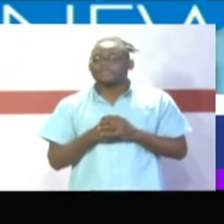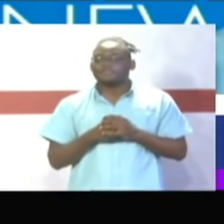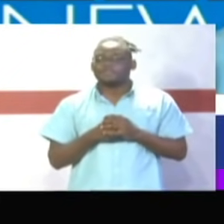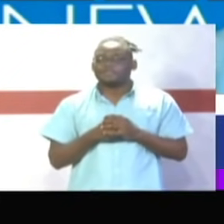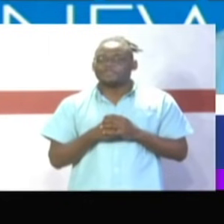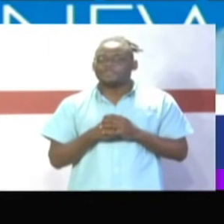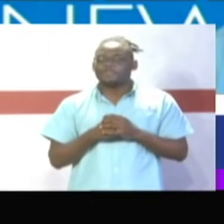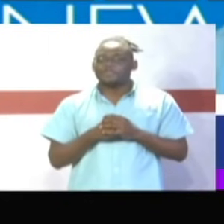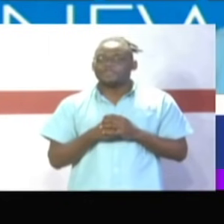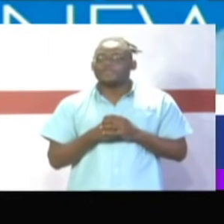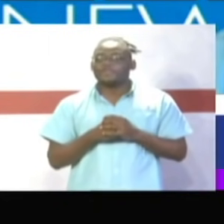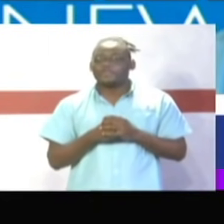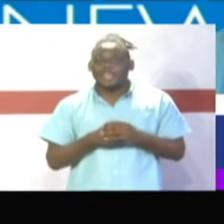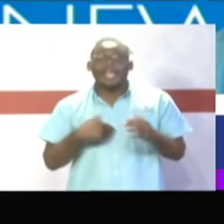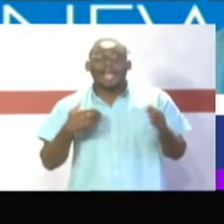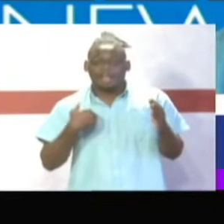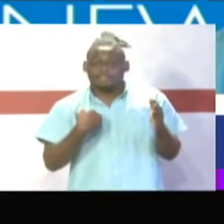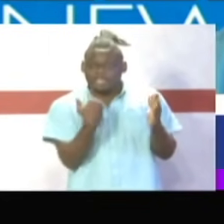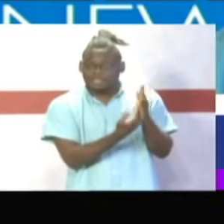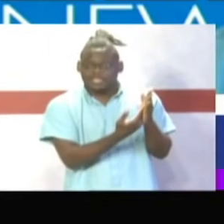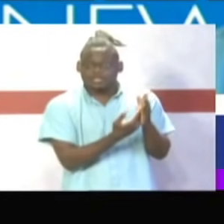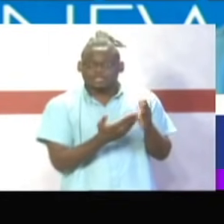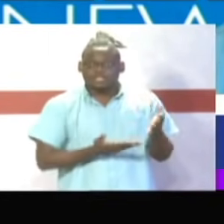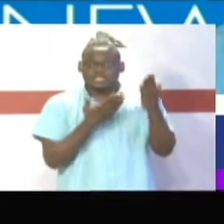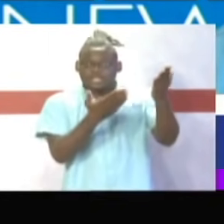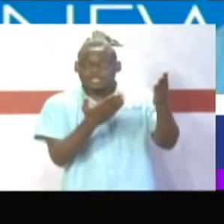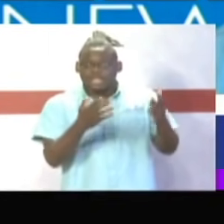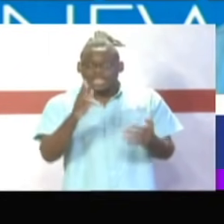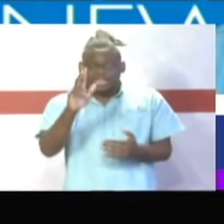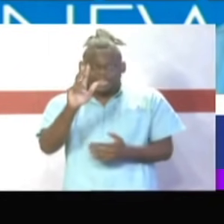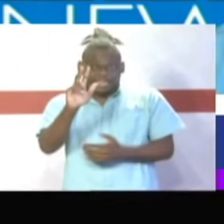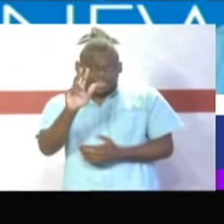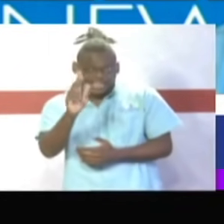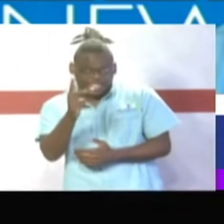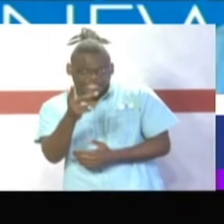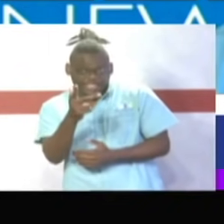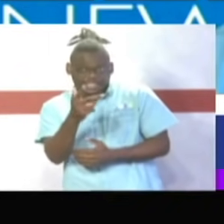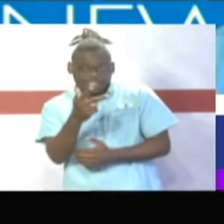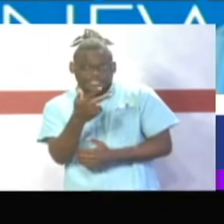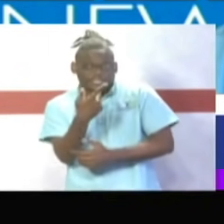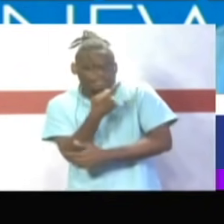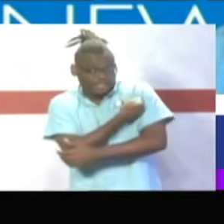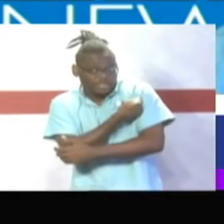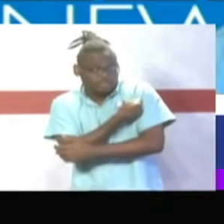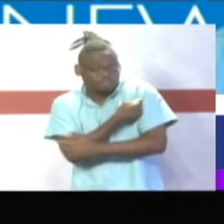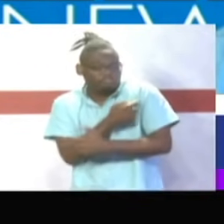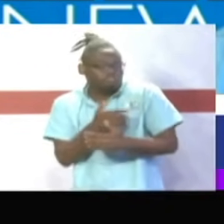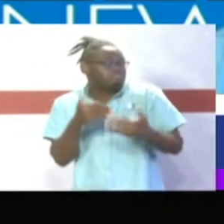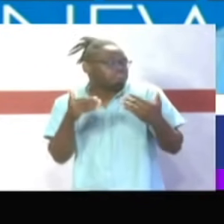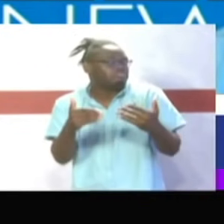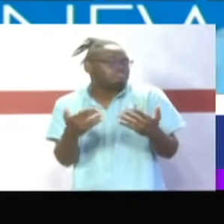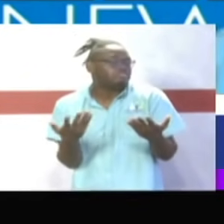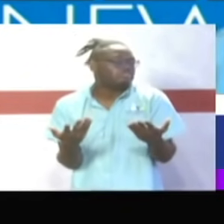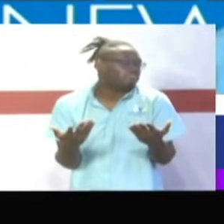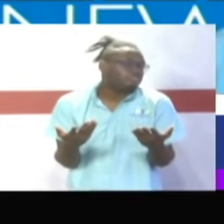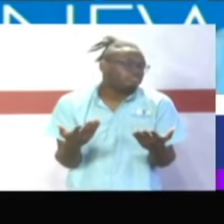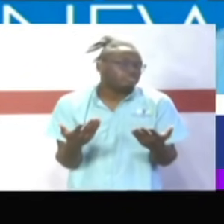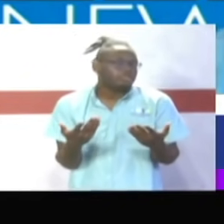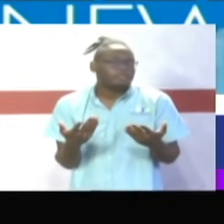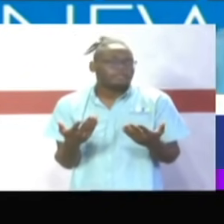vaccine gives you a greater level of protection. Is the ministry aware of this? And